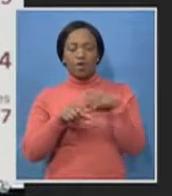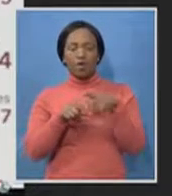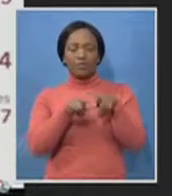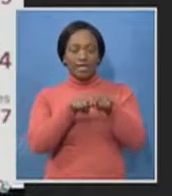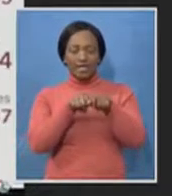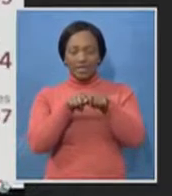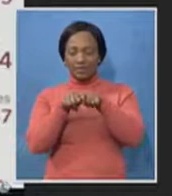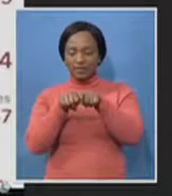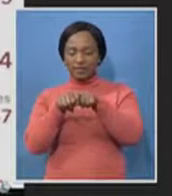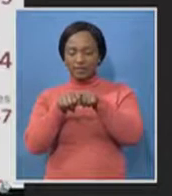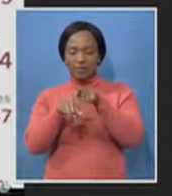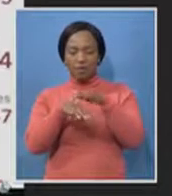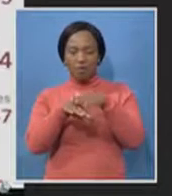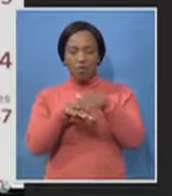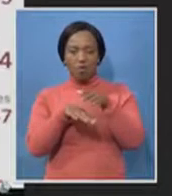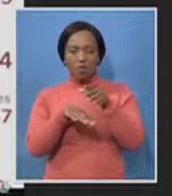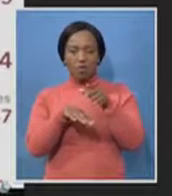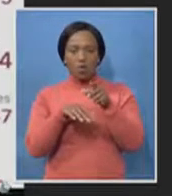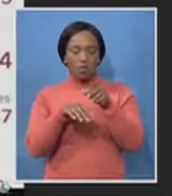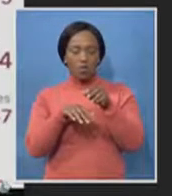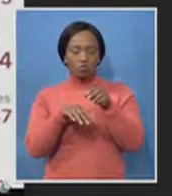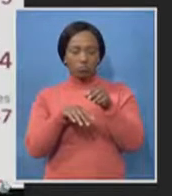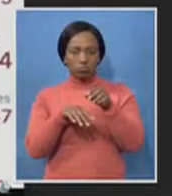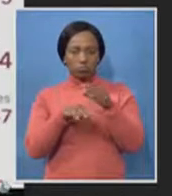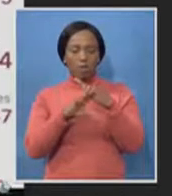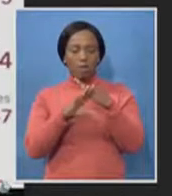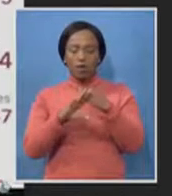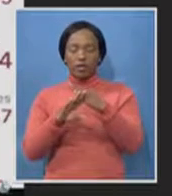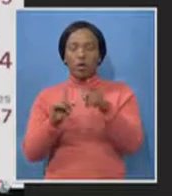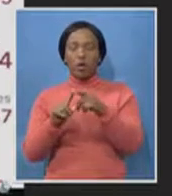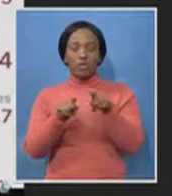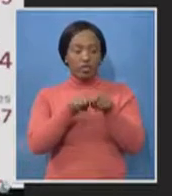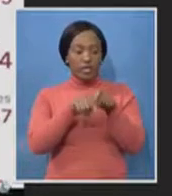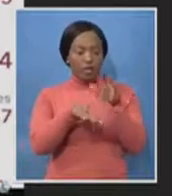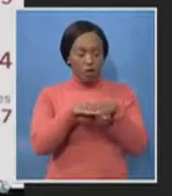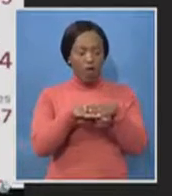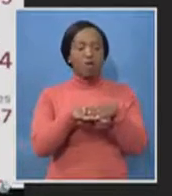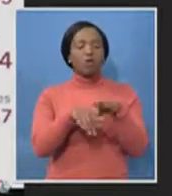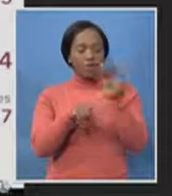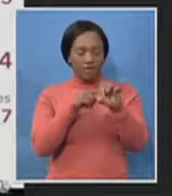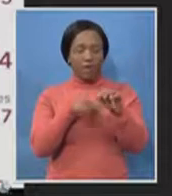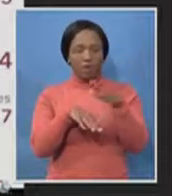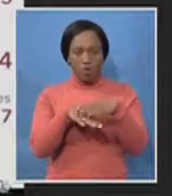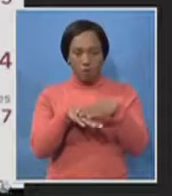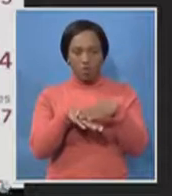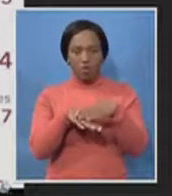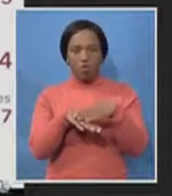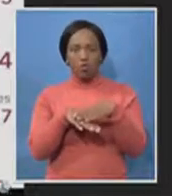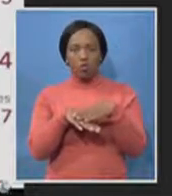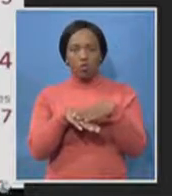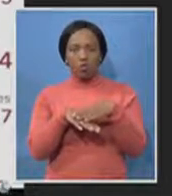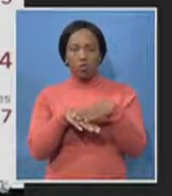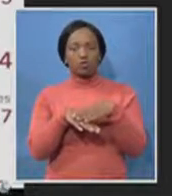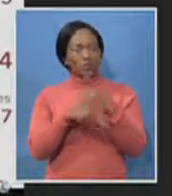think if you test more, you'll find more. I think that is one. We have to always remember that. Second is